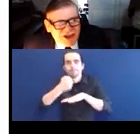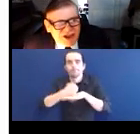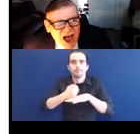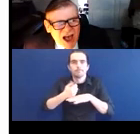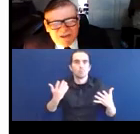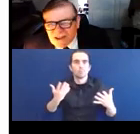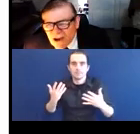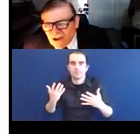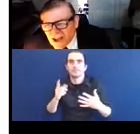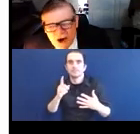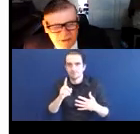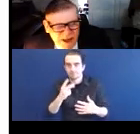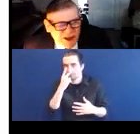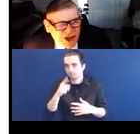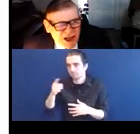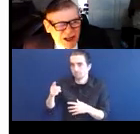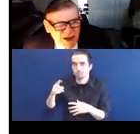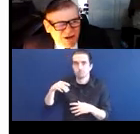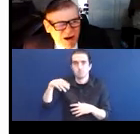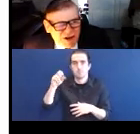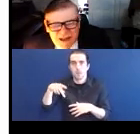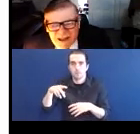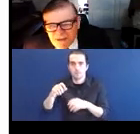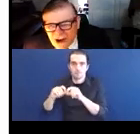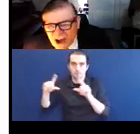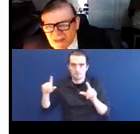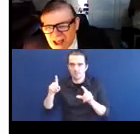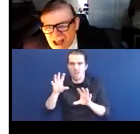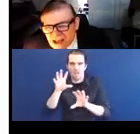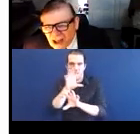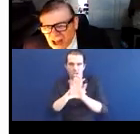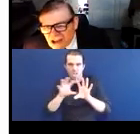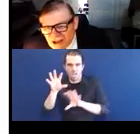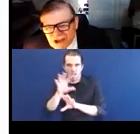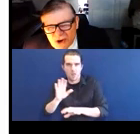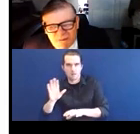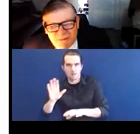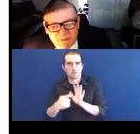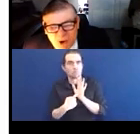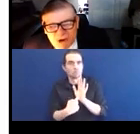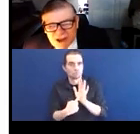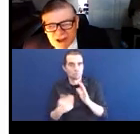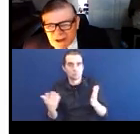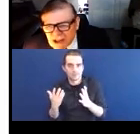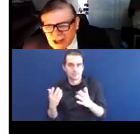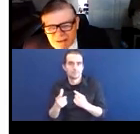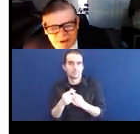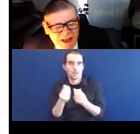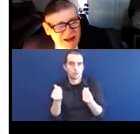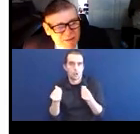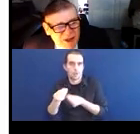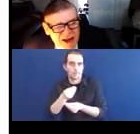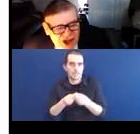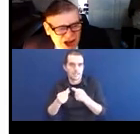showing the size of the total economy, the GDP, gross domestic product. So the country is drawn in proportion to its